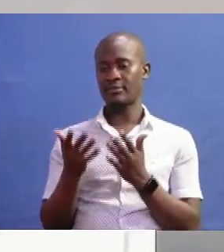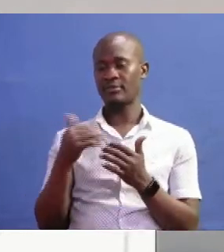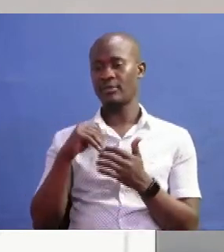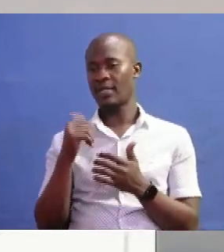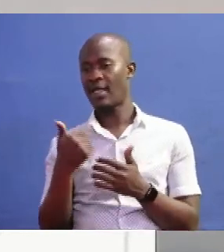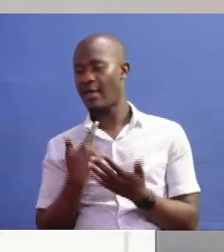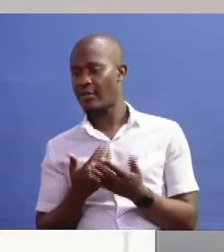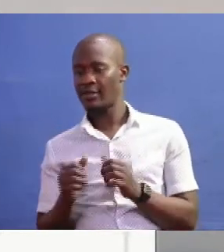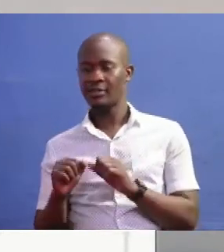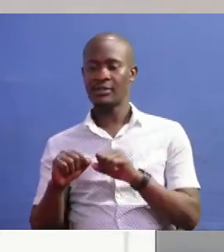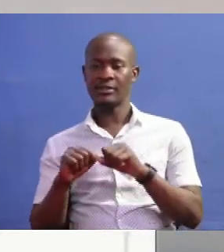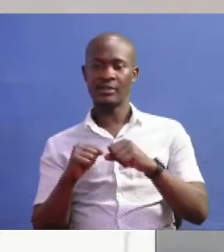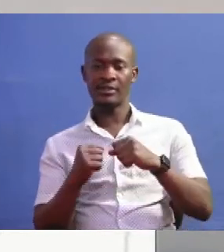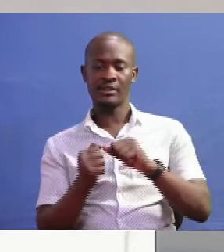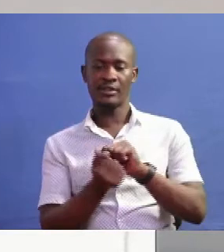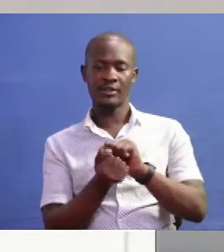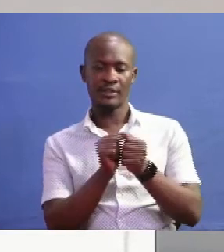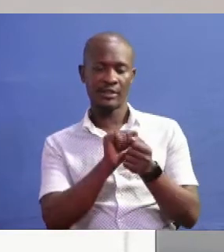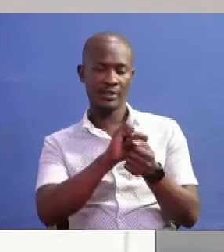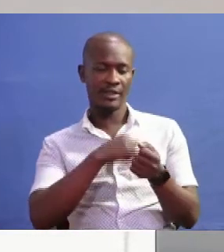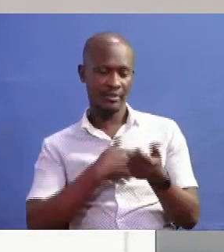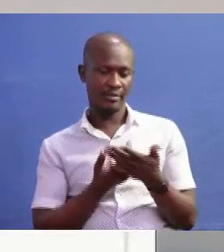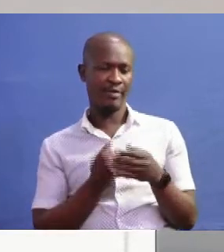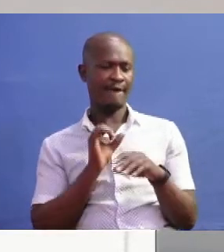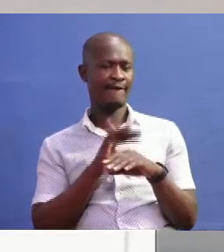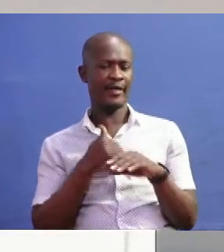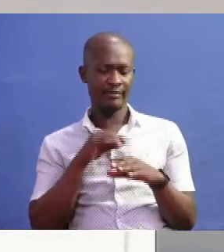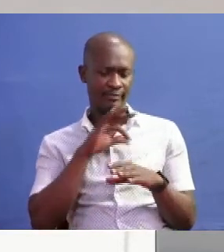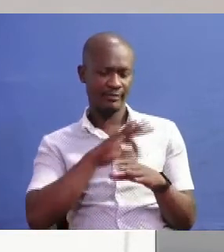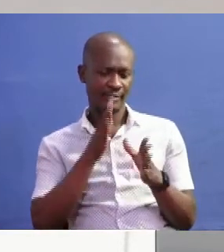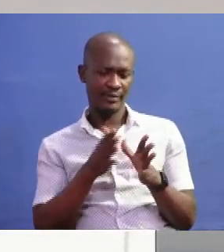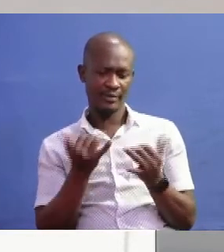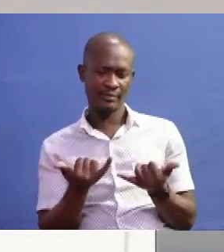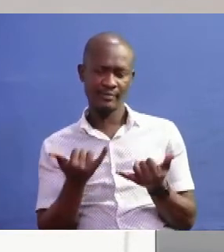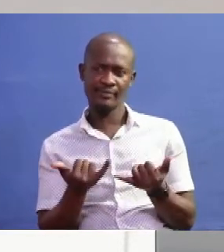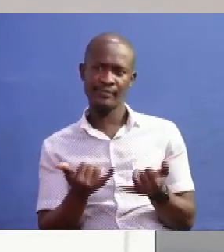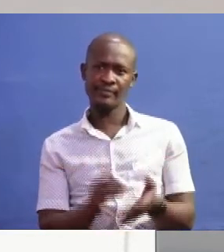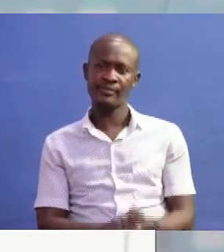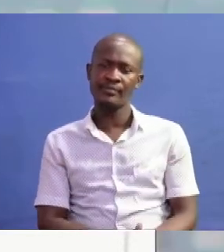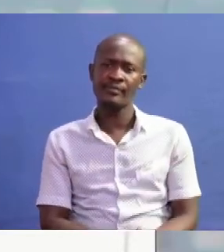any changes that might affect investors in the country now?